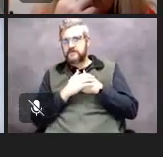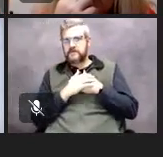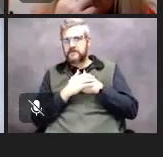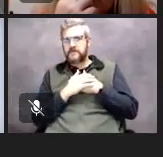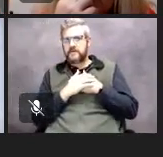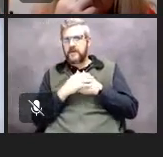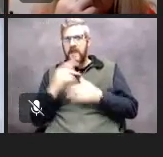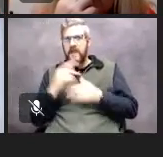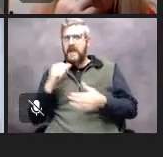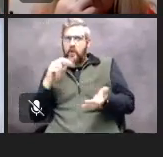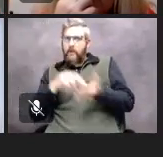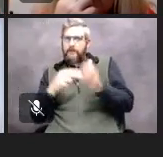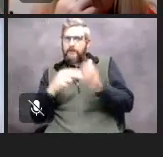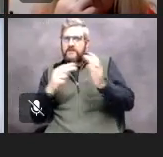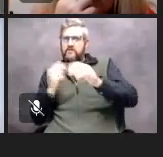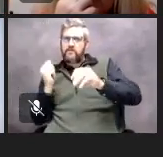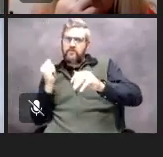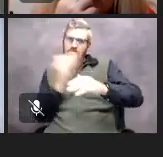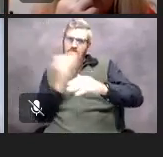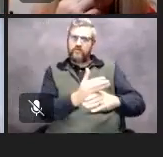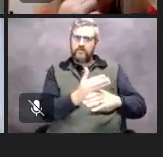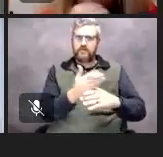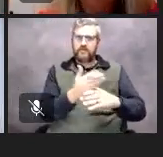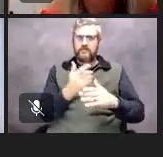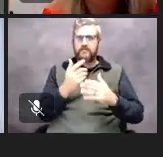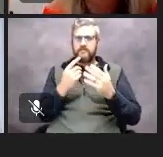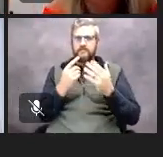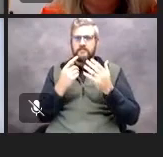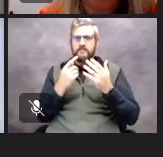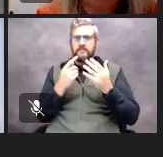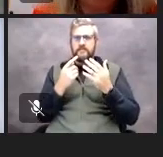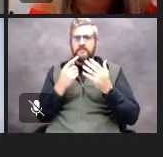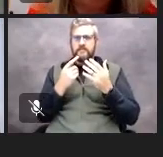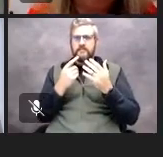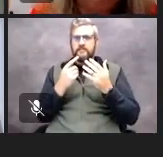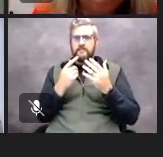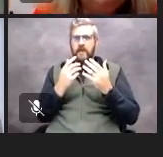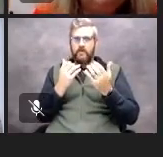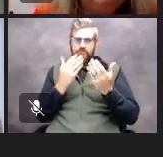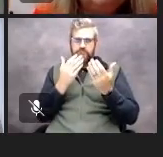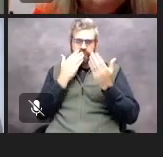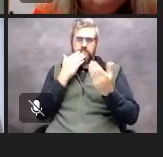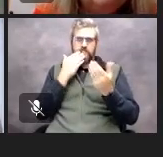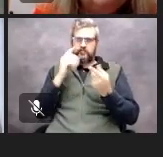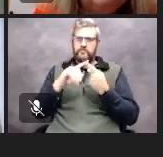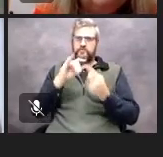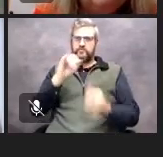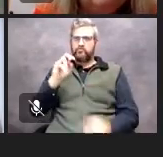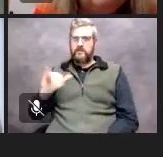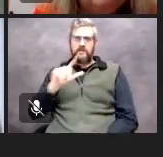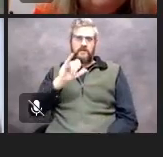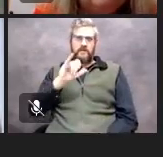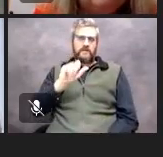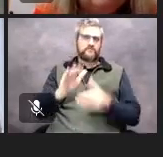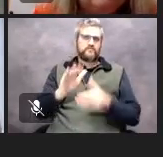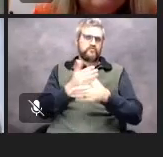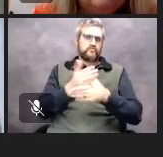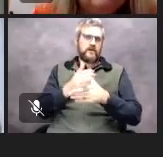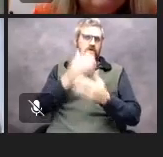I don't mean to interject, and I want to extend our gratitude to Jenny and Lisa for sharing